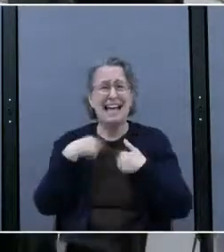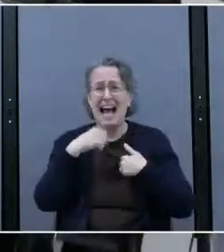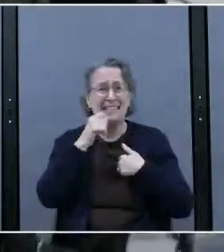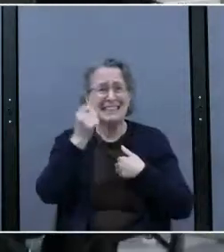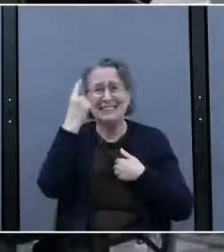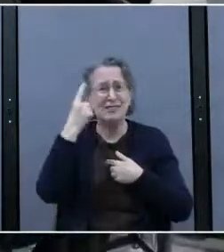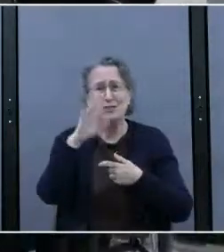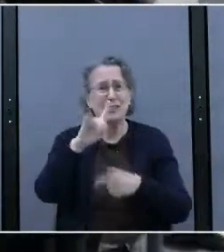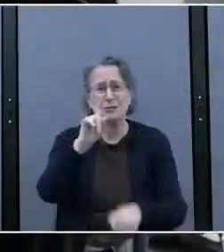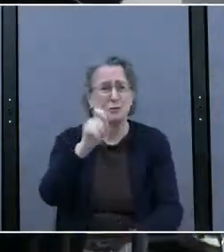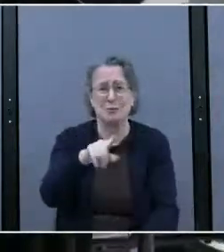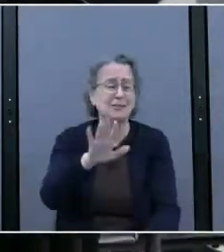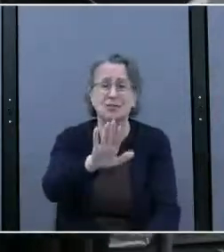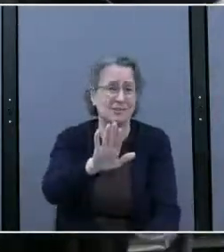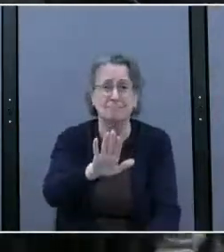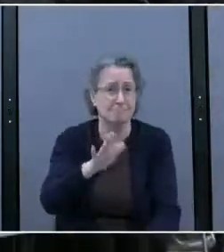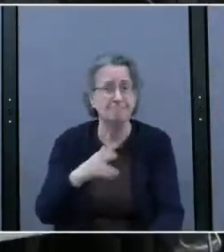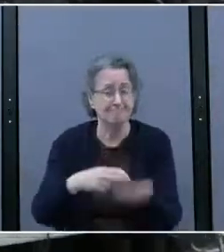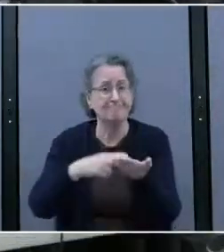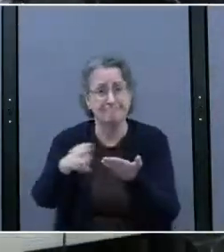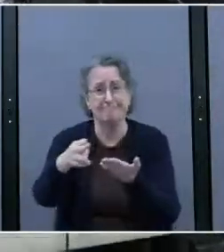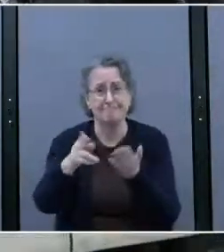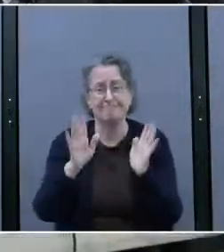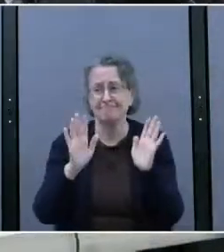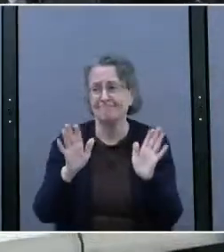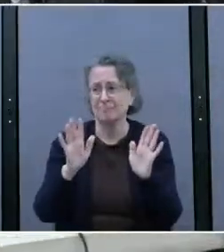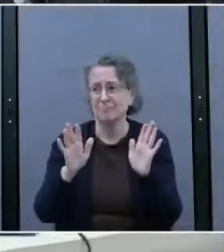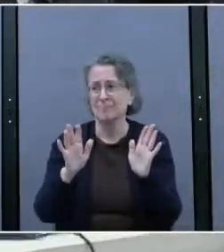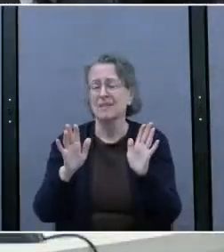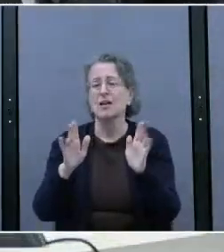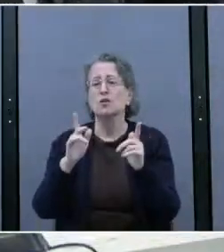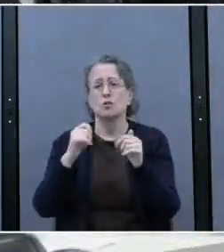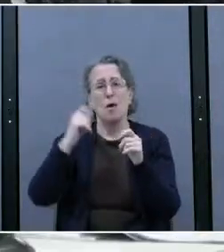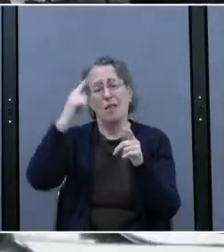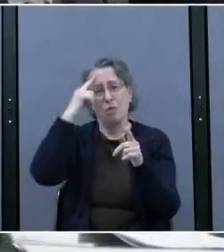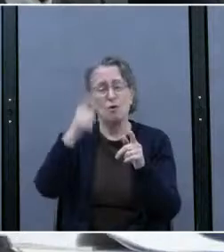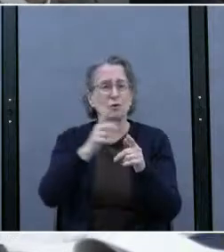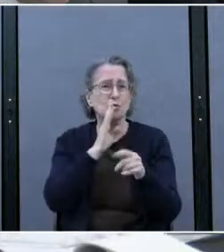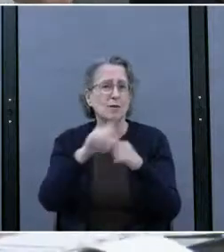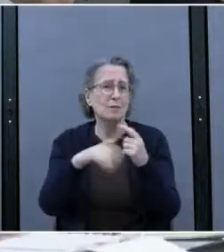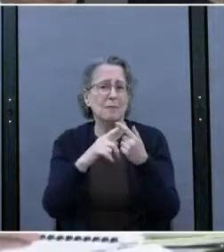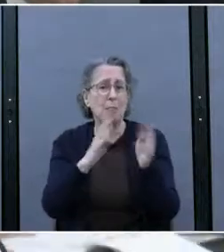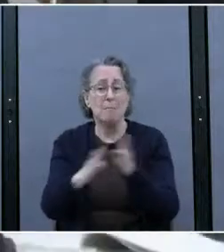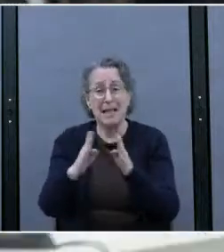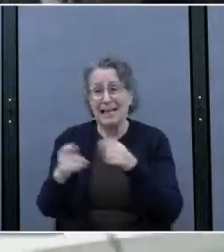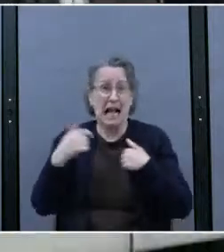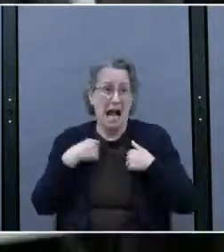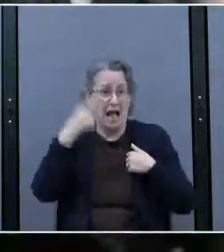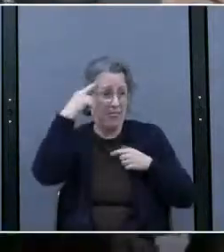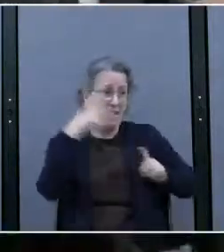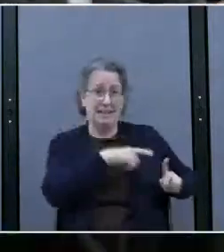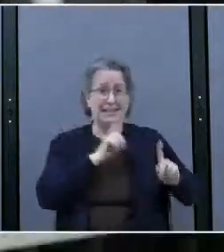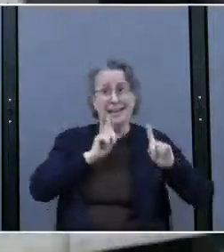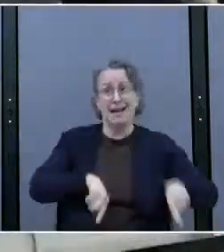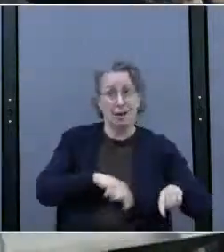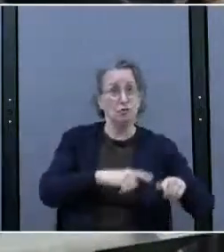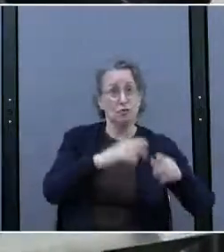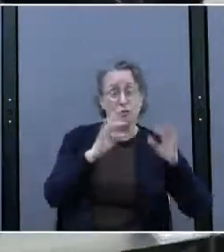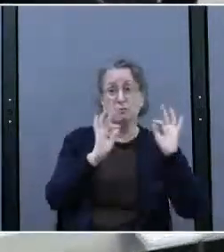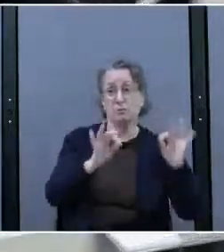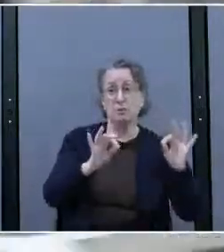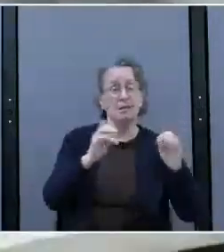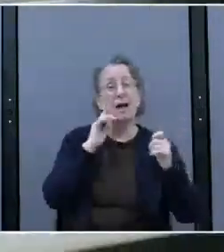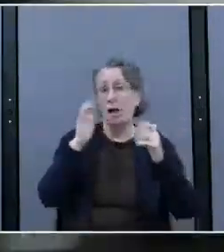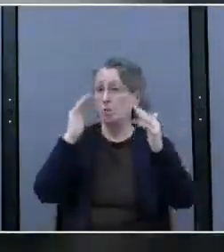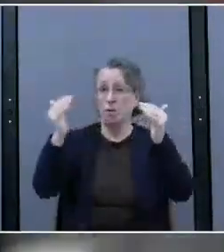in the question. So what I heard was there multi-year planning? And I actually think that we've just answered that question. Kate, Frick, I'm going to move on.